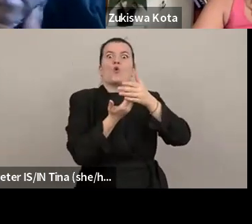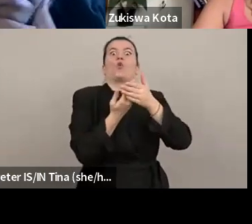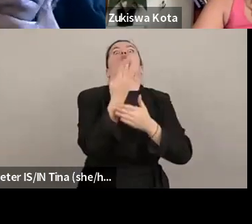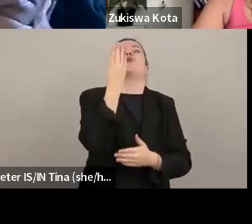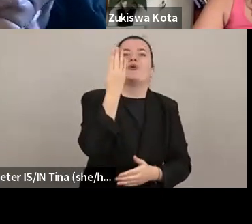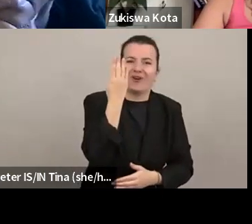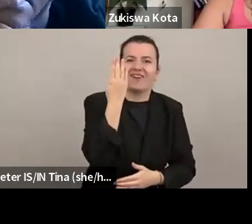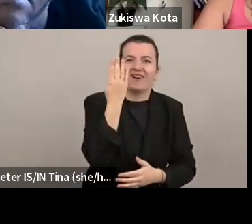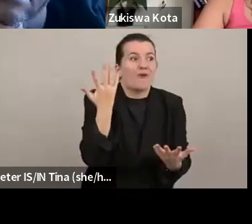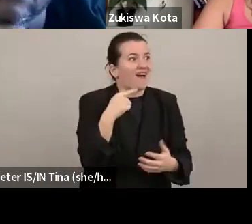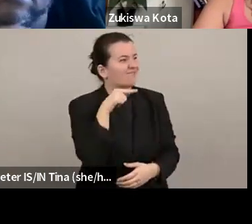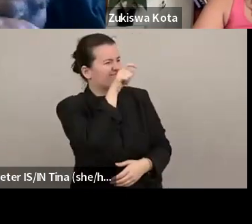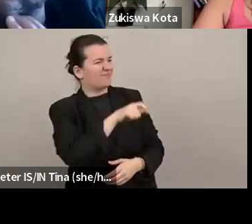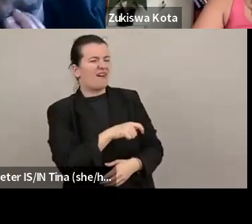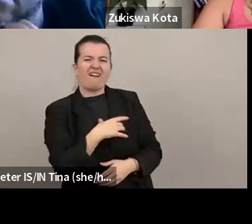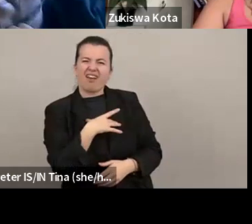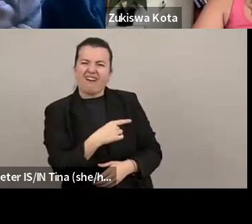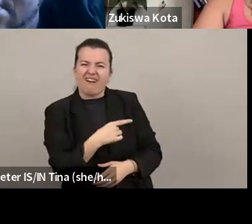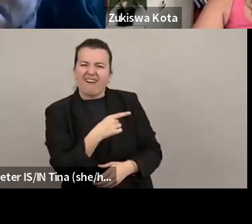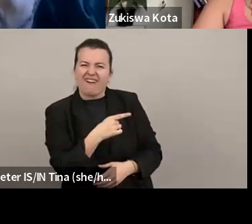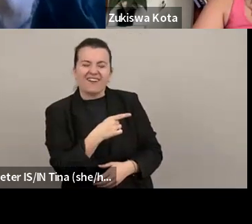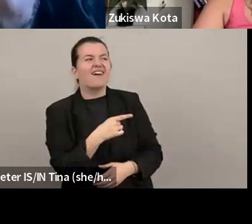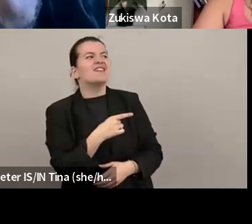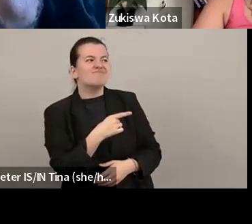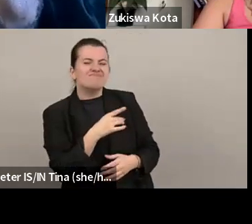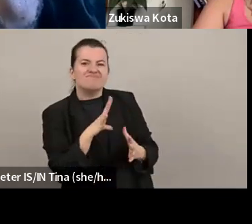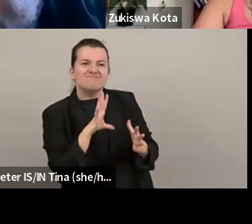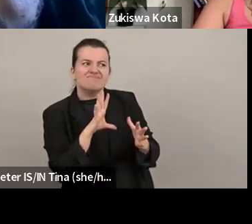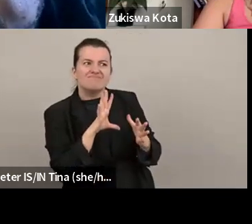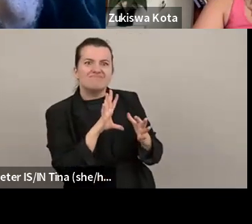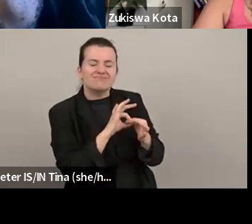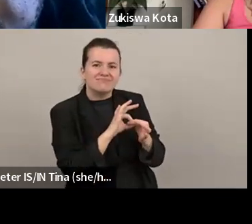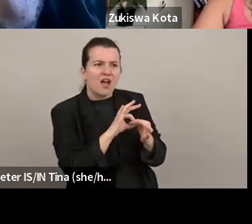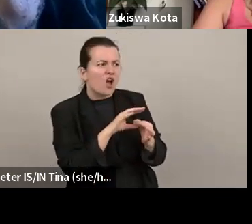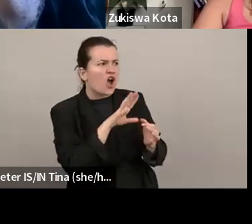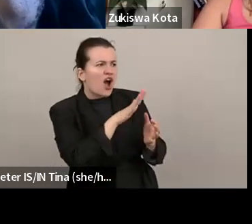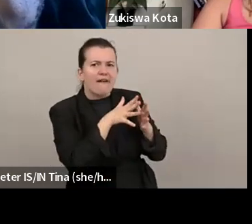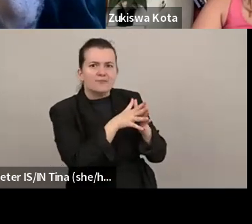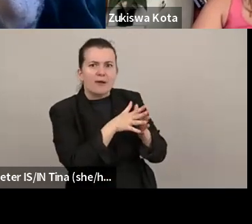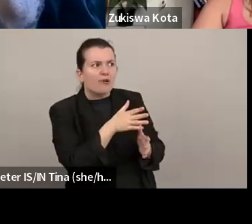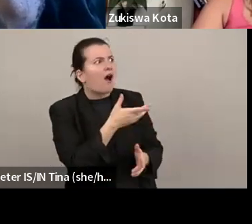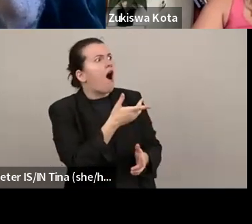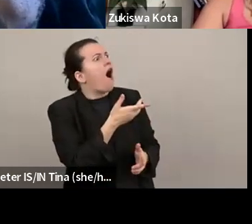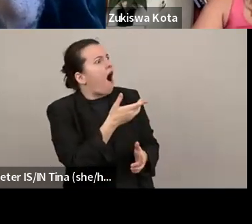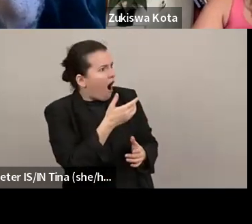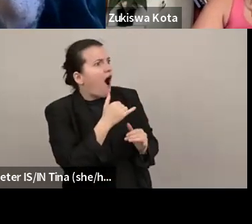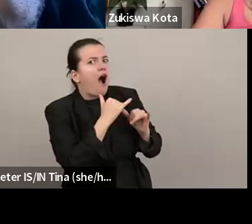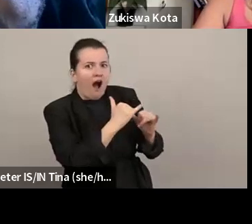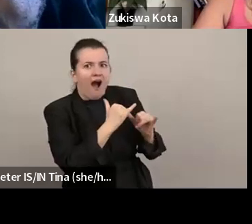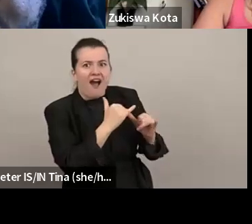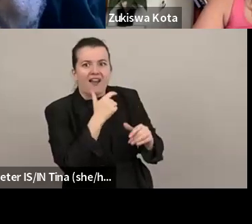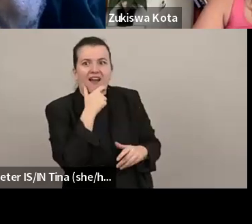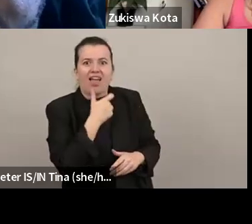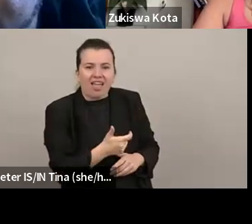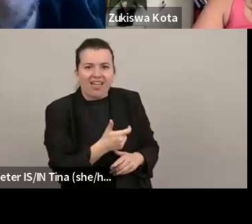realize that you like somebody, and you understand what he's talking about, and when you and